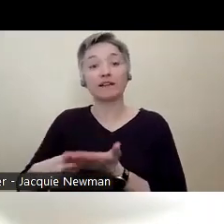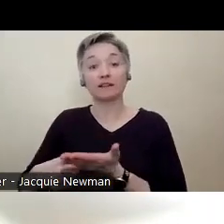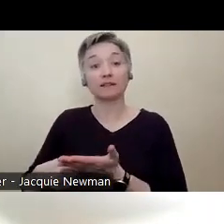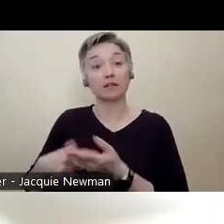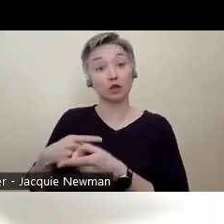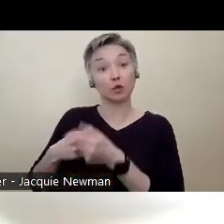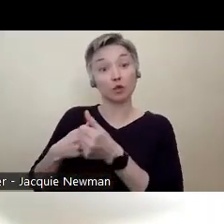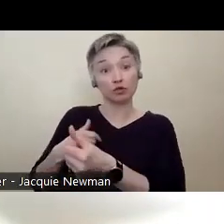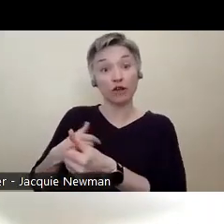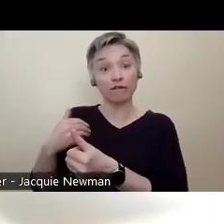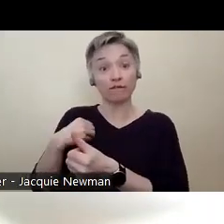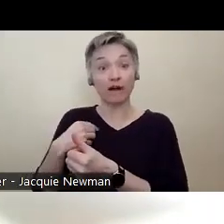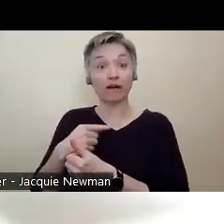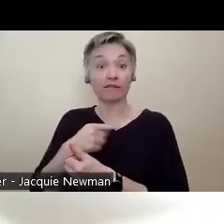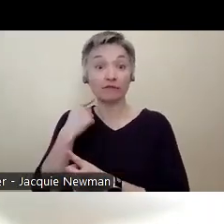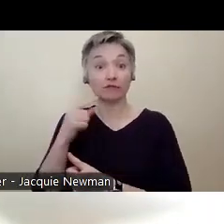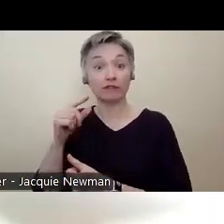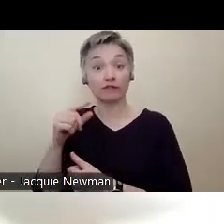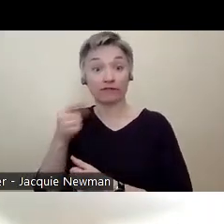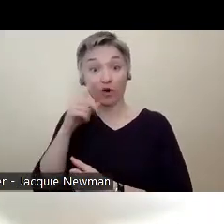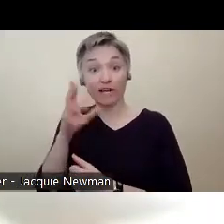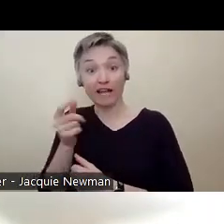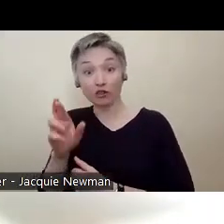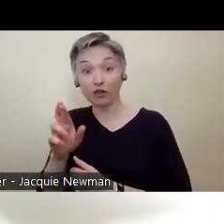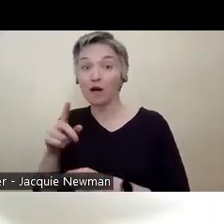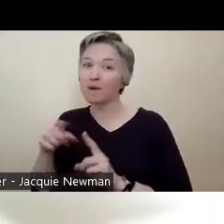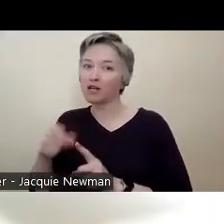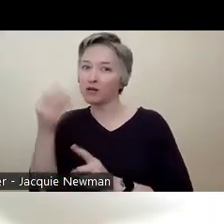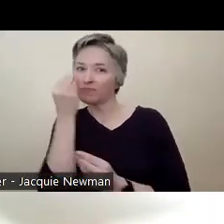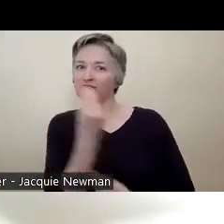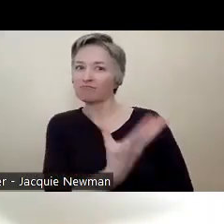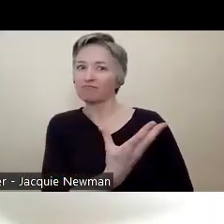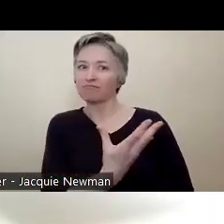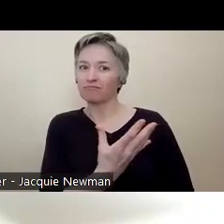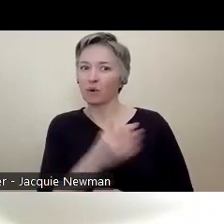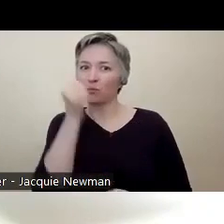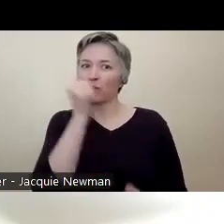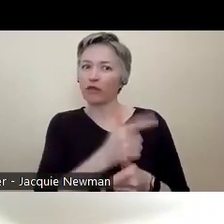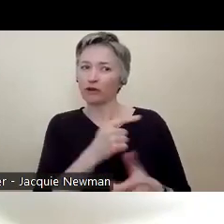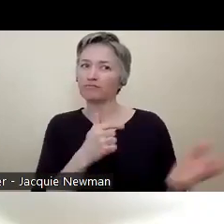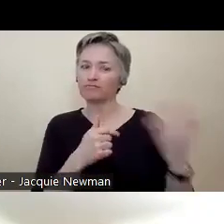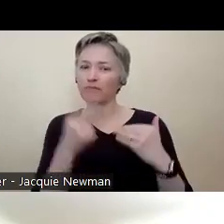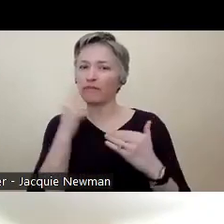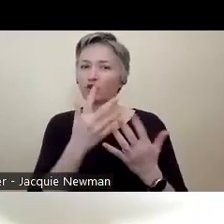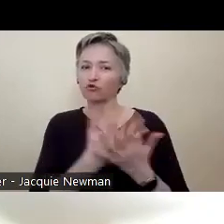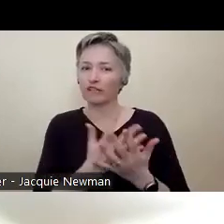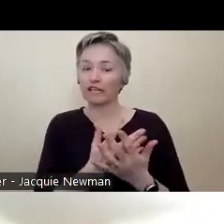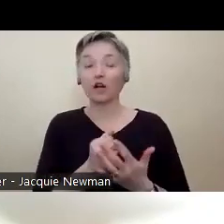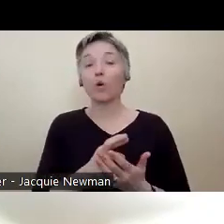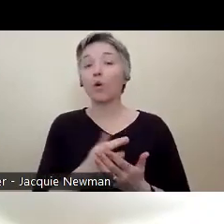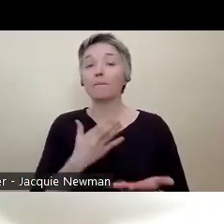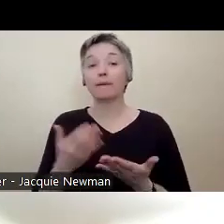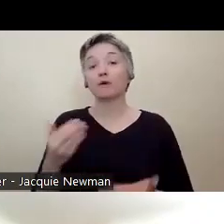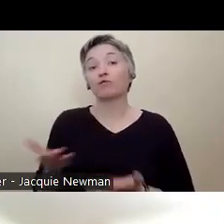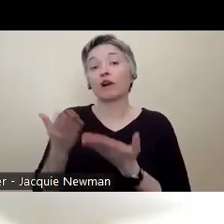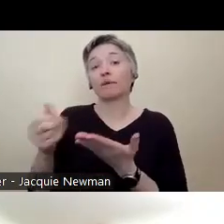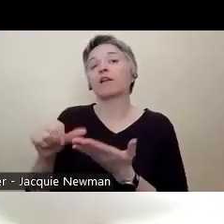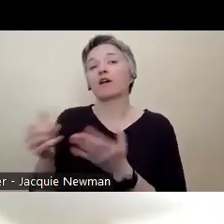this risk for cancer, but you need to tell your brother he needs to have this screening as well. Or maybe we recommend your relatives have genetic